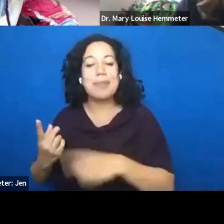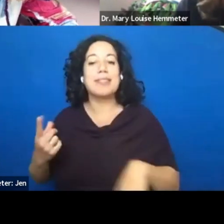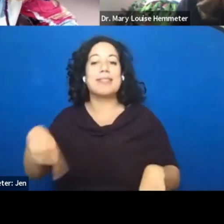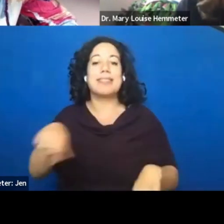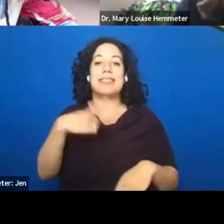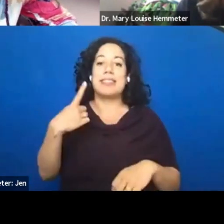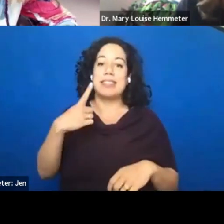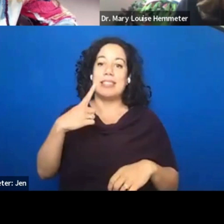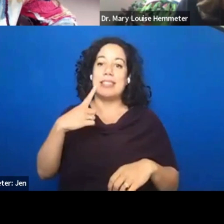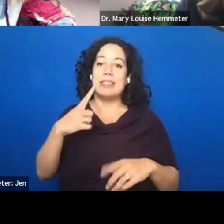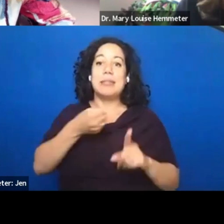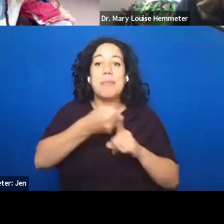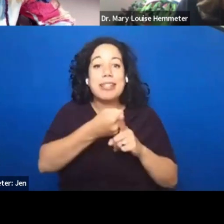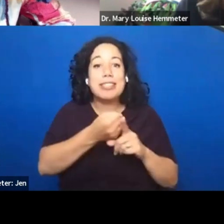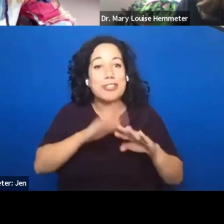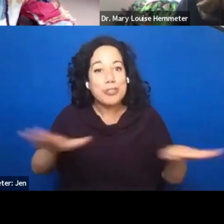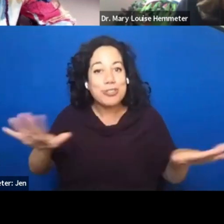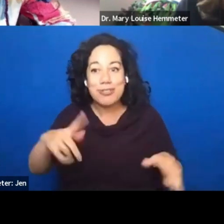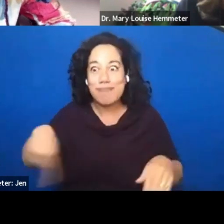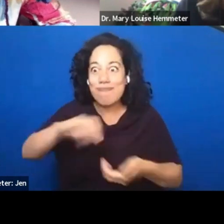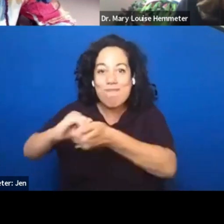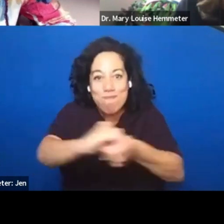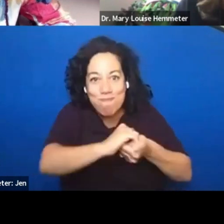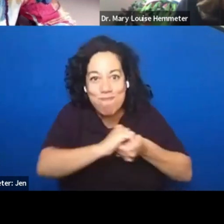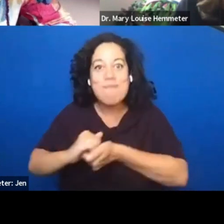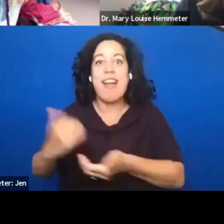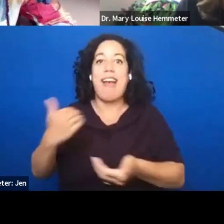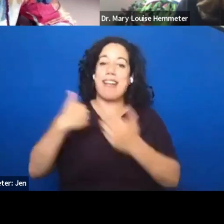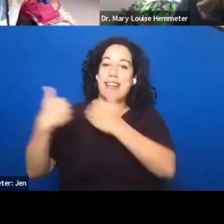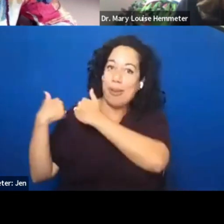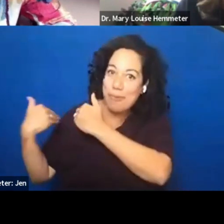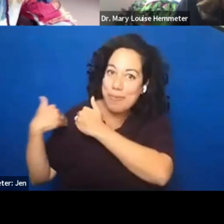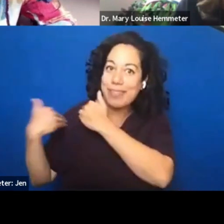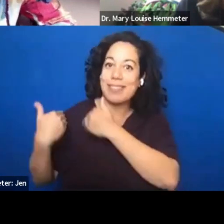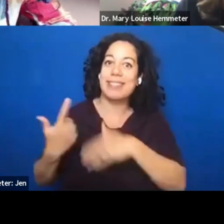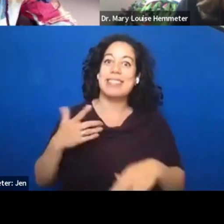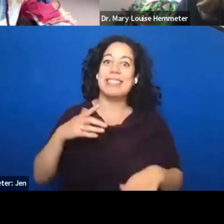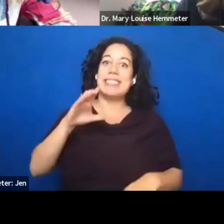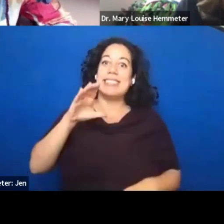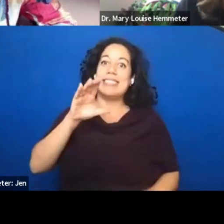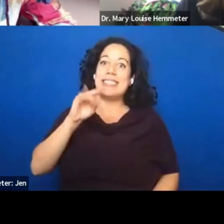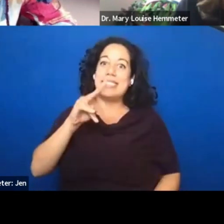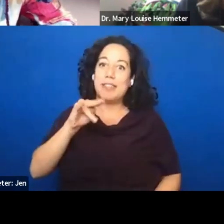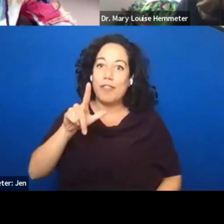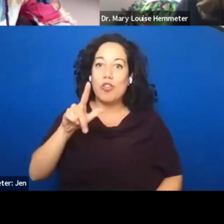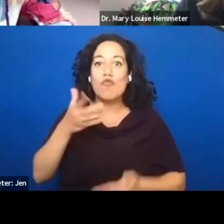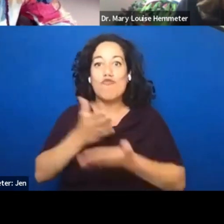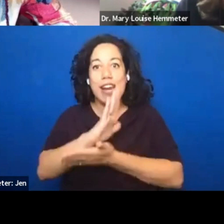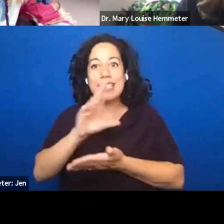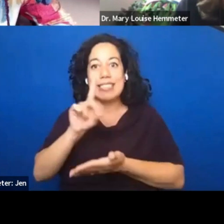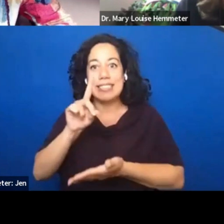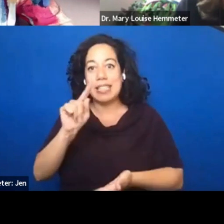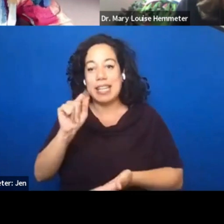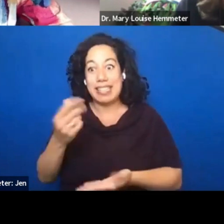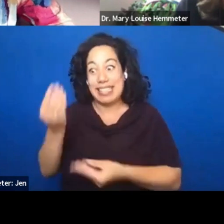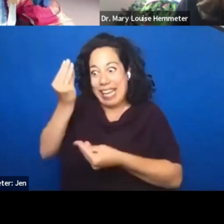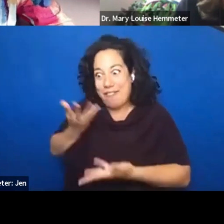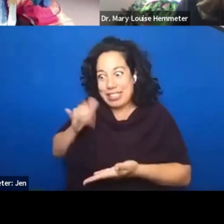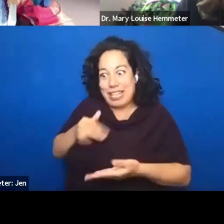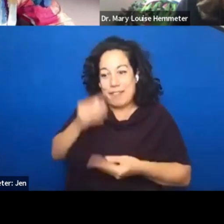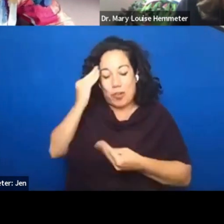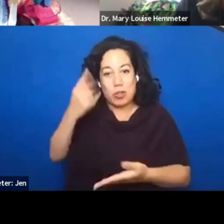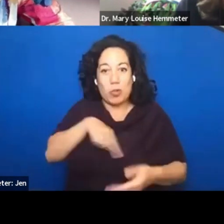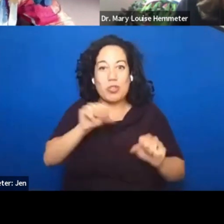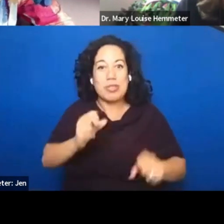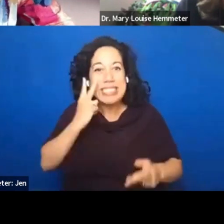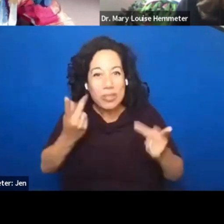the lives of children worked together. There was some accountability. The civil rights data collection gave us the data that we needed to see what was